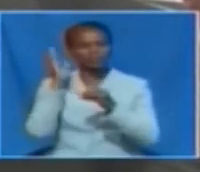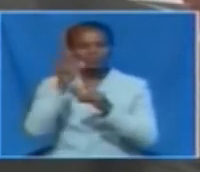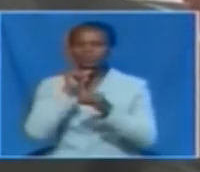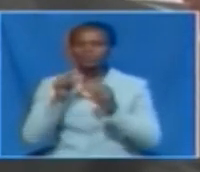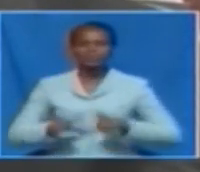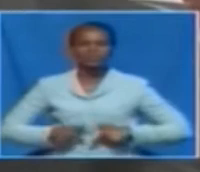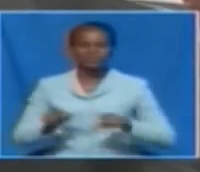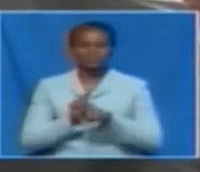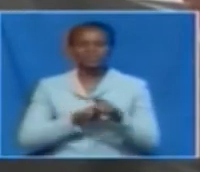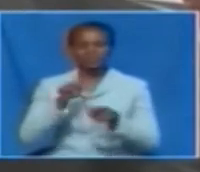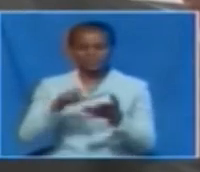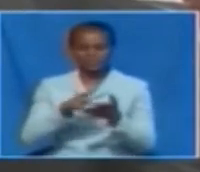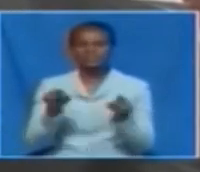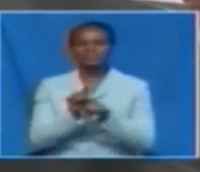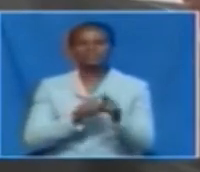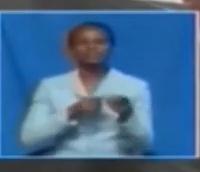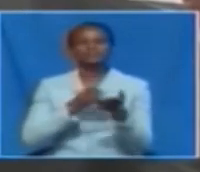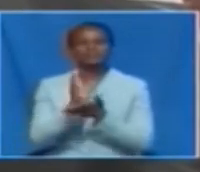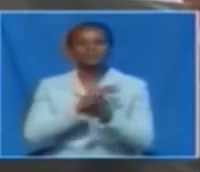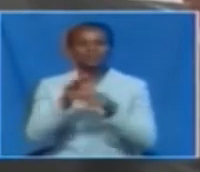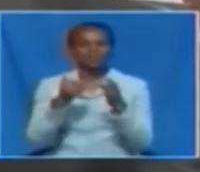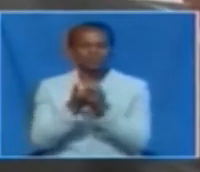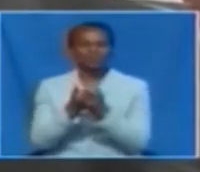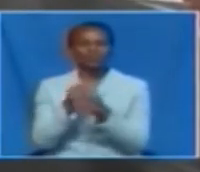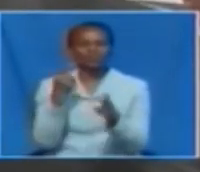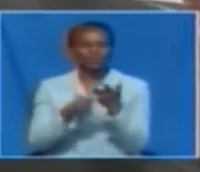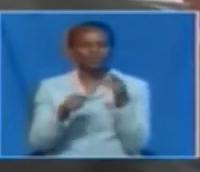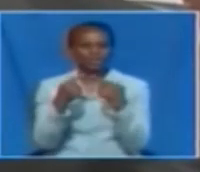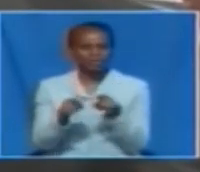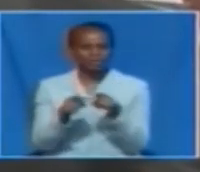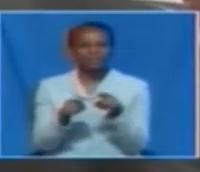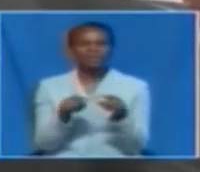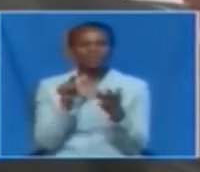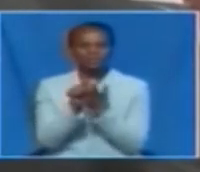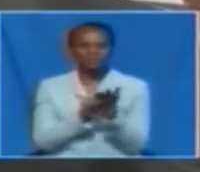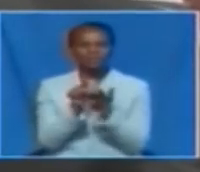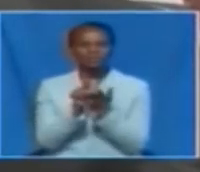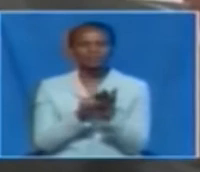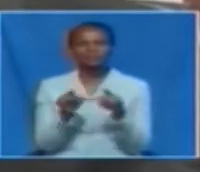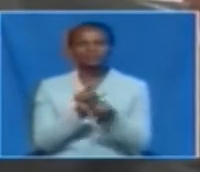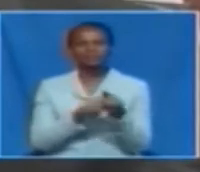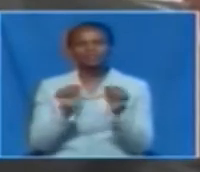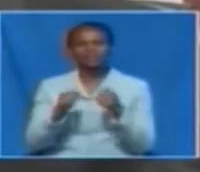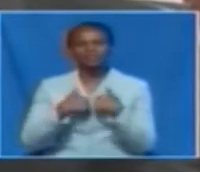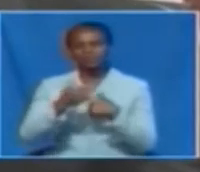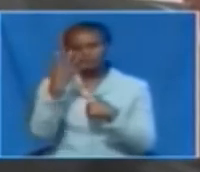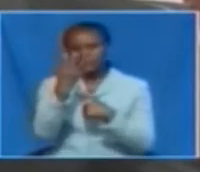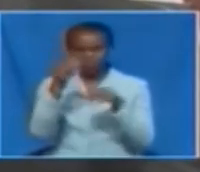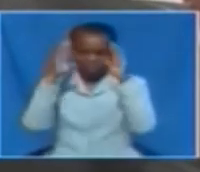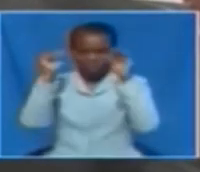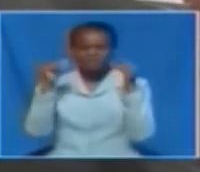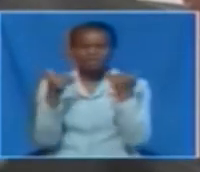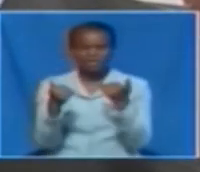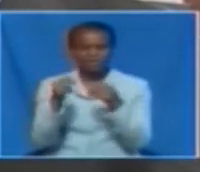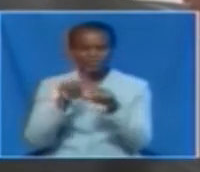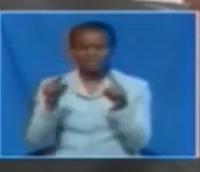and the party would not survive. And they were right, because with all that we've gone through, if I was an acting president, they would have had 4 presidents by now. But